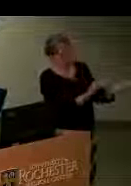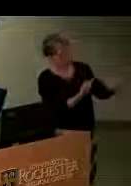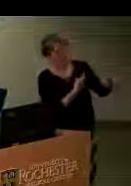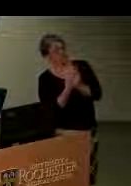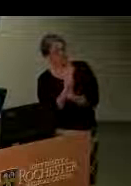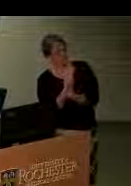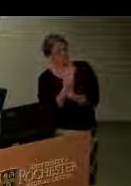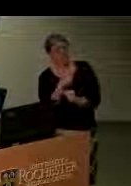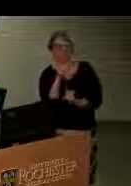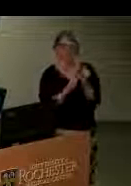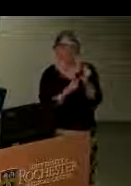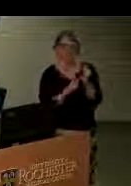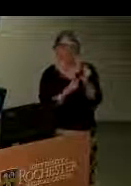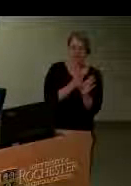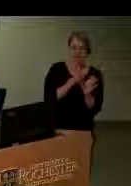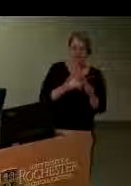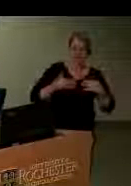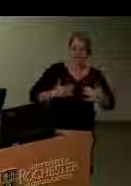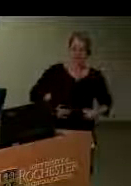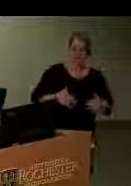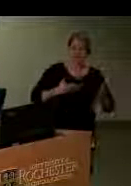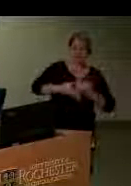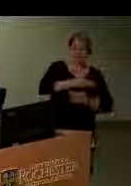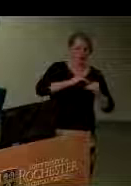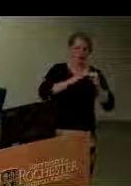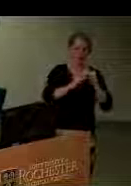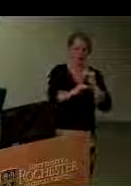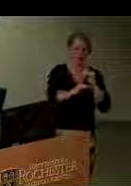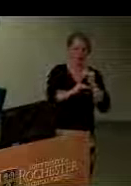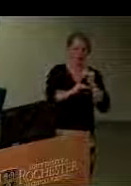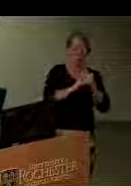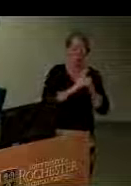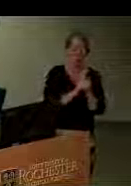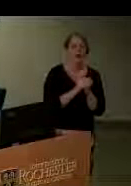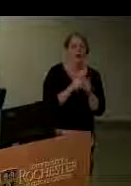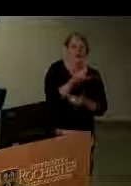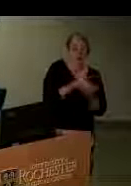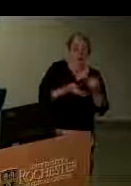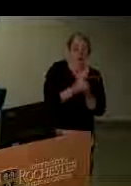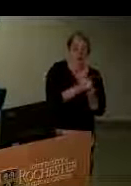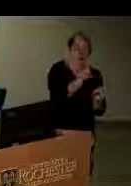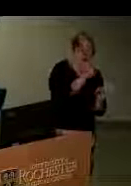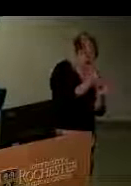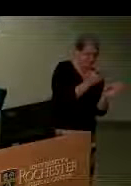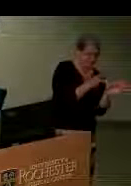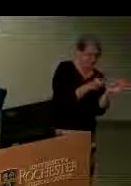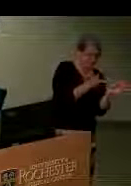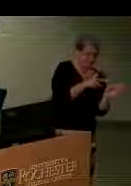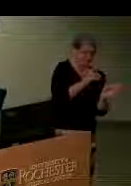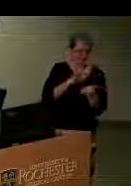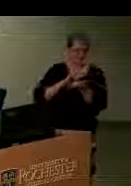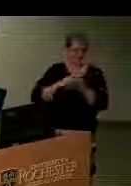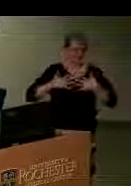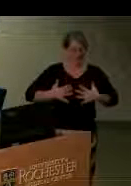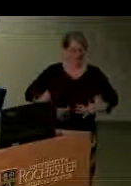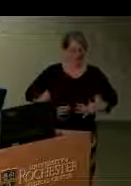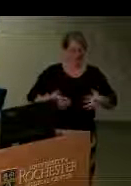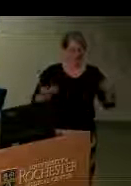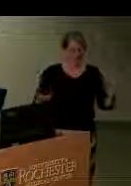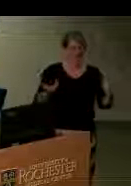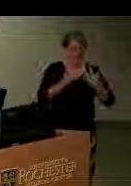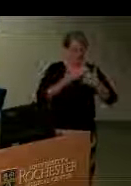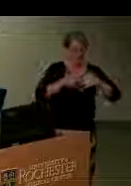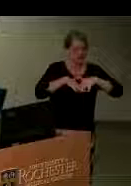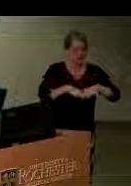to build a psychosomatic unit and interface with both psychiatry and medicine, but be based